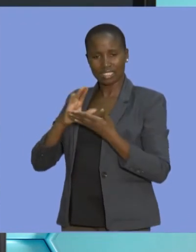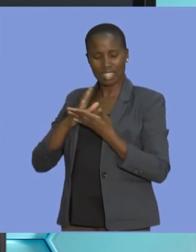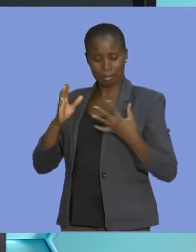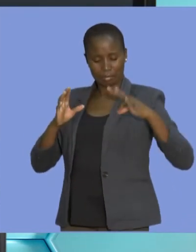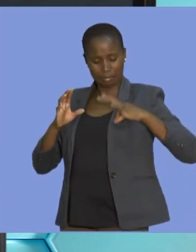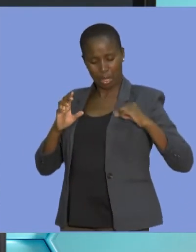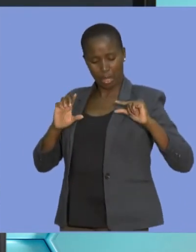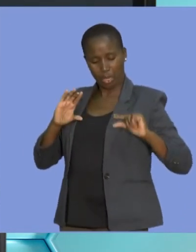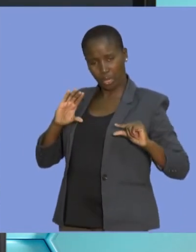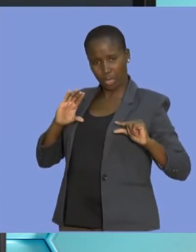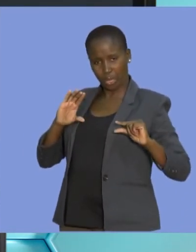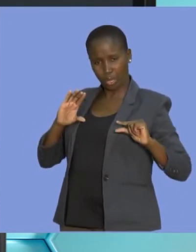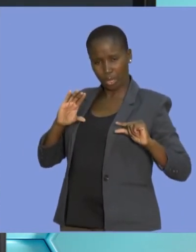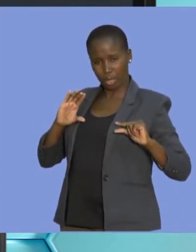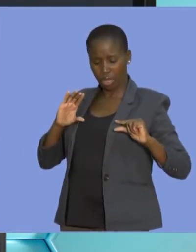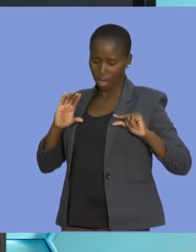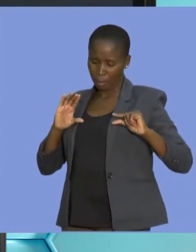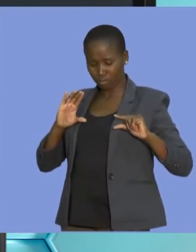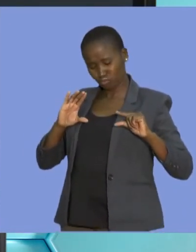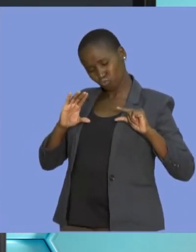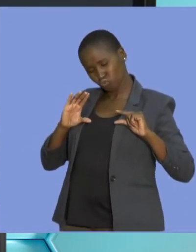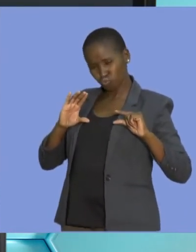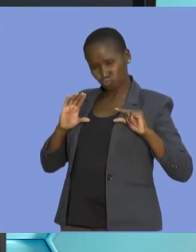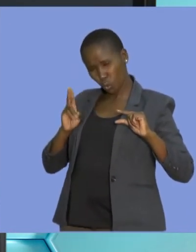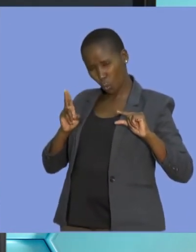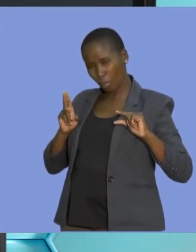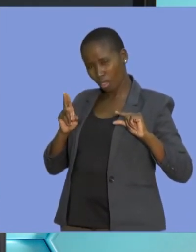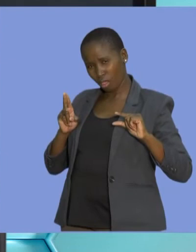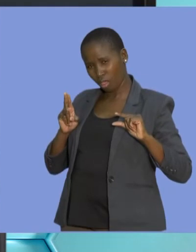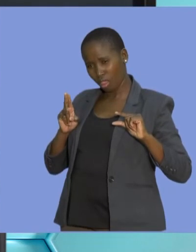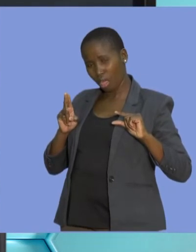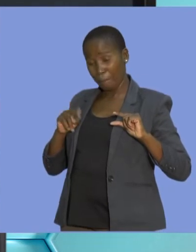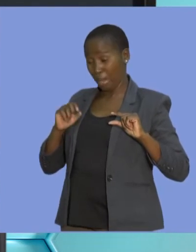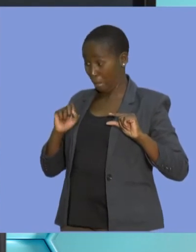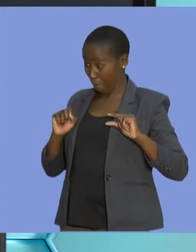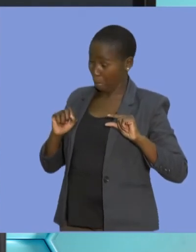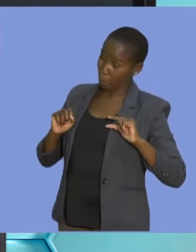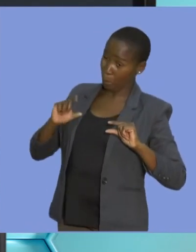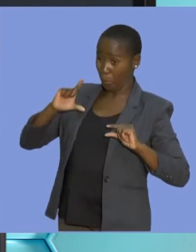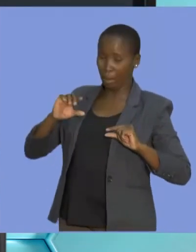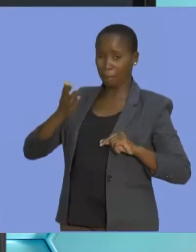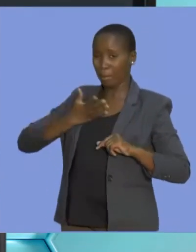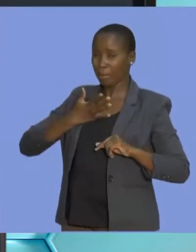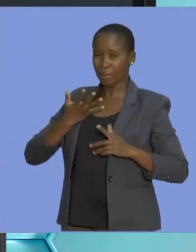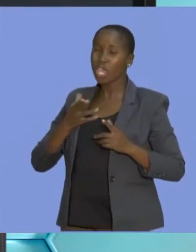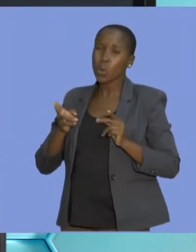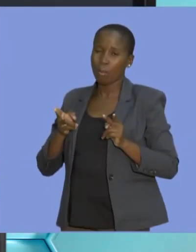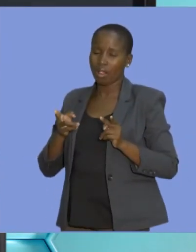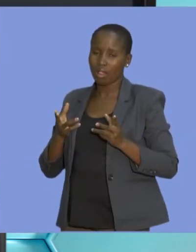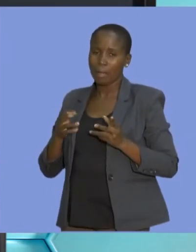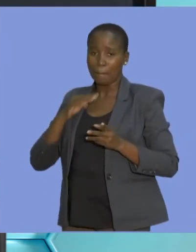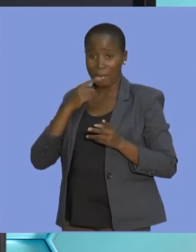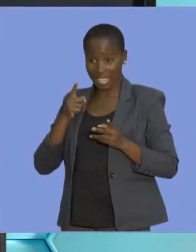is not that big. Oh, there's consistency in that. company